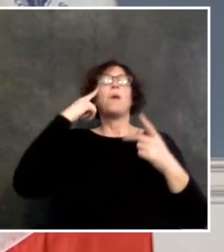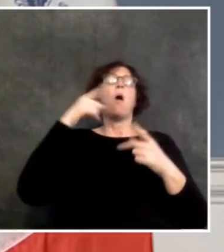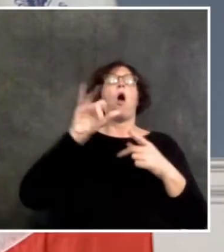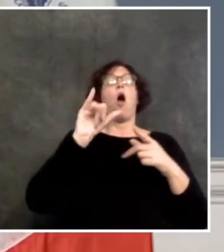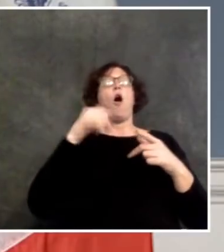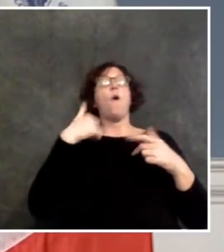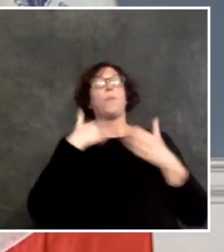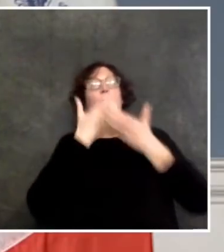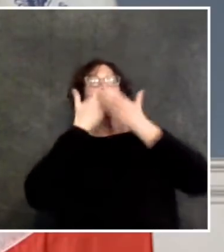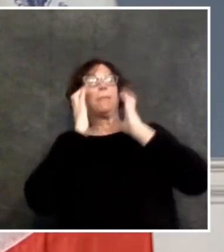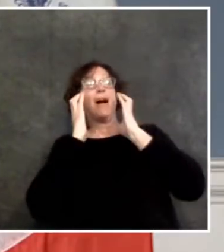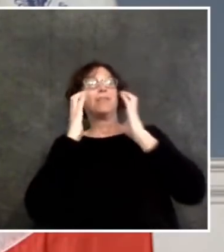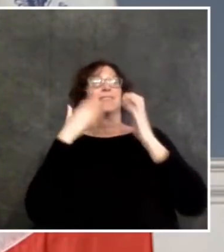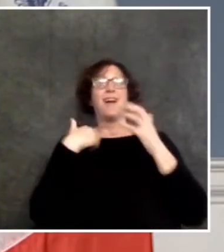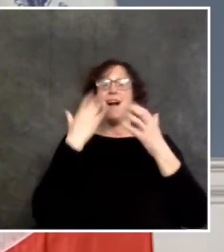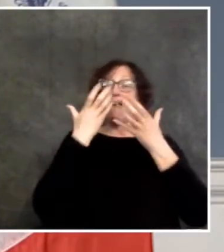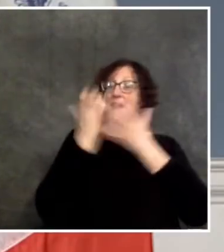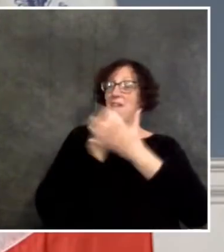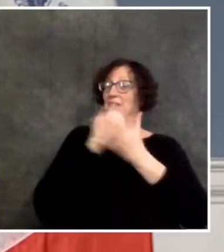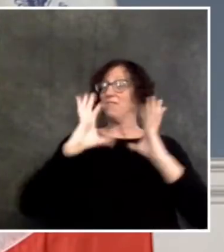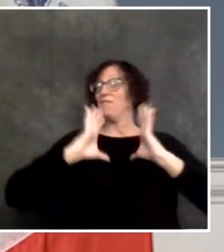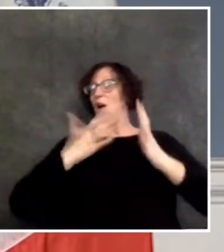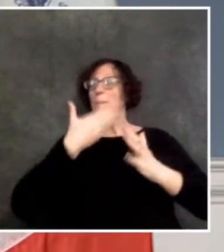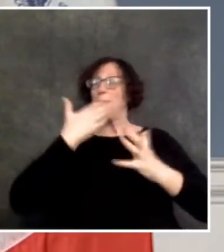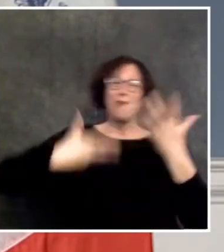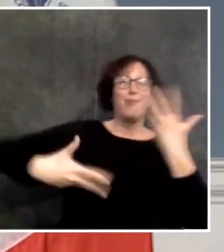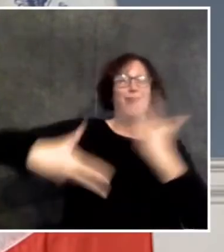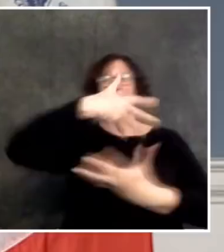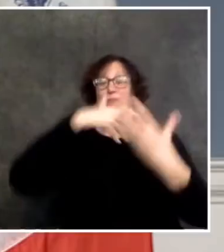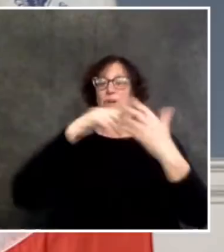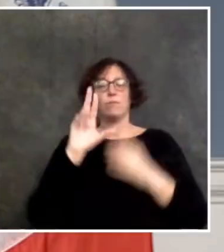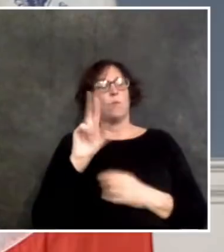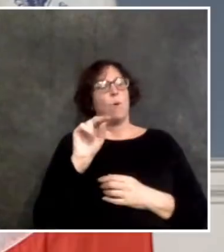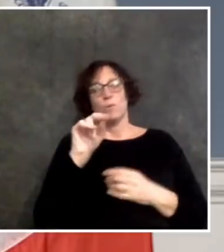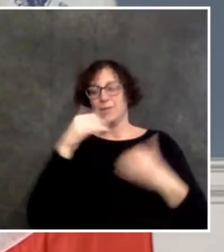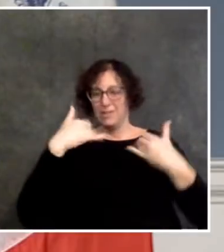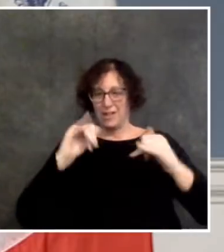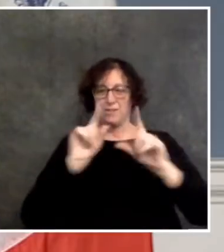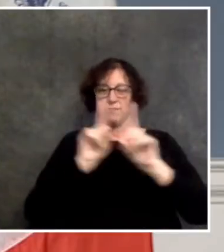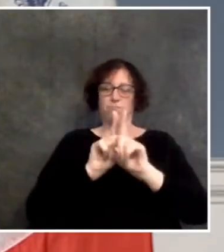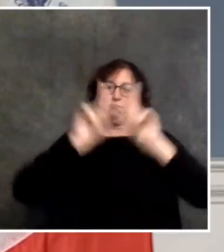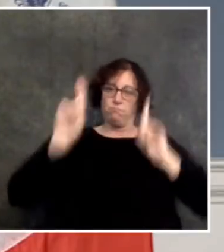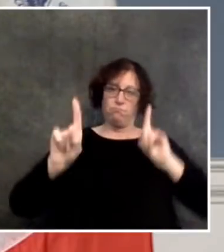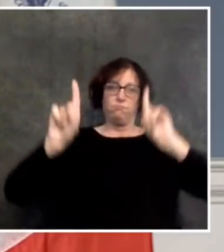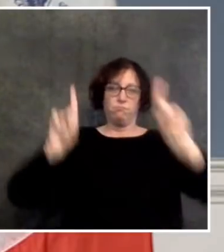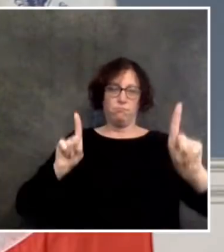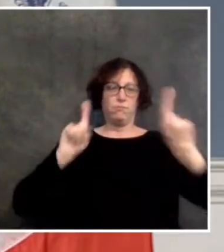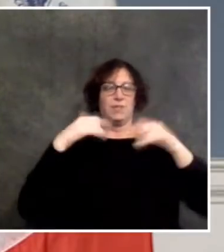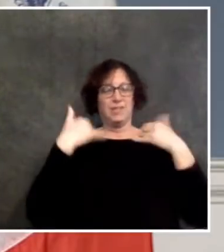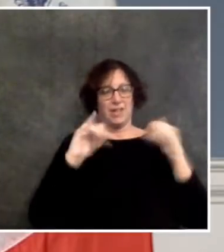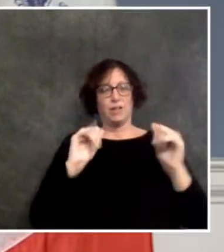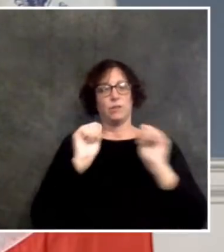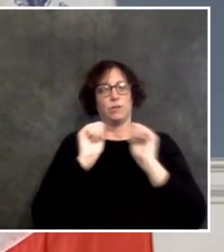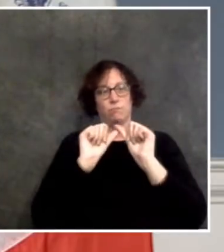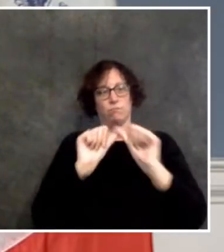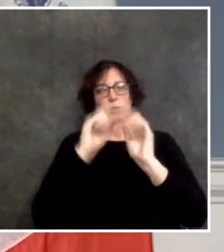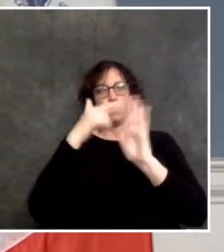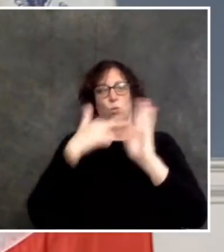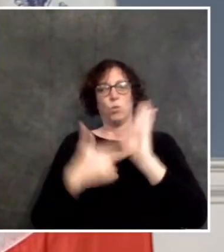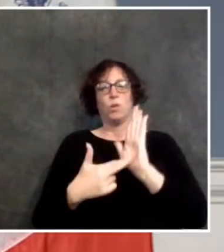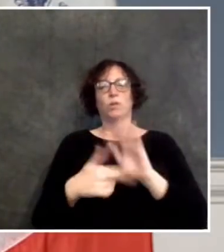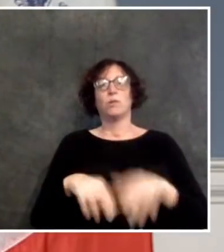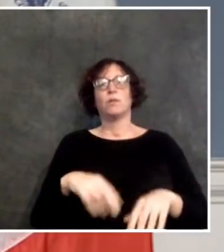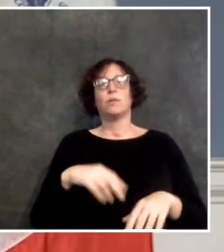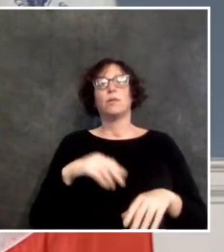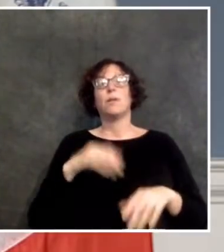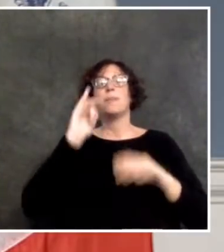fact, the face covering idea is just to help make sure you're protecting everyone else around you. The ways you protect yourself and everyone